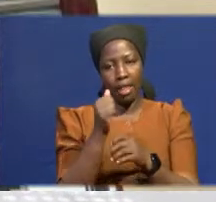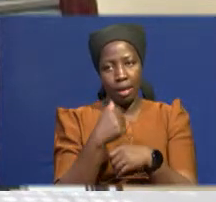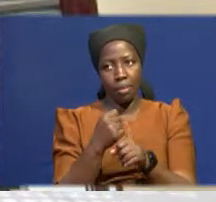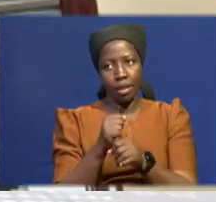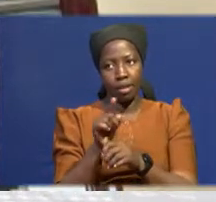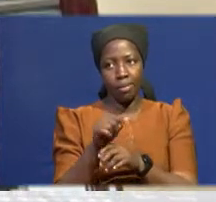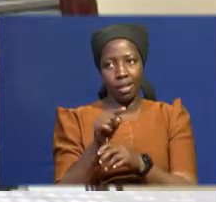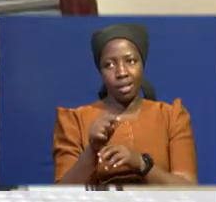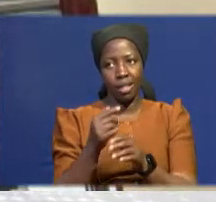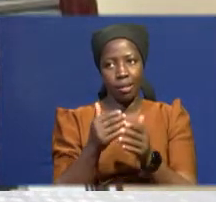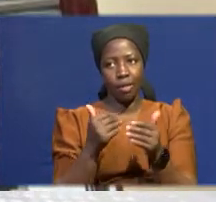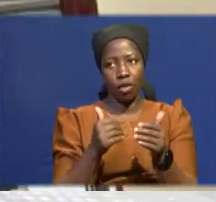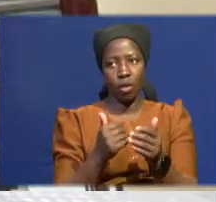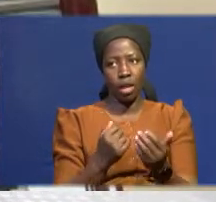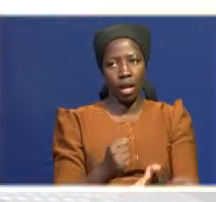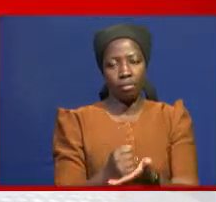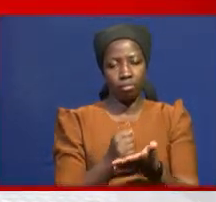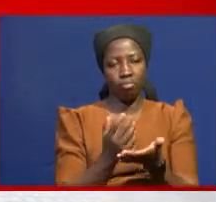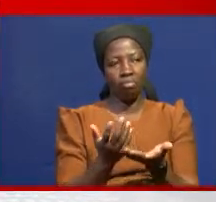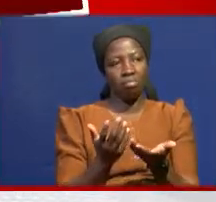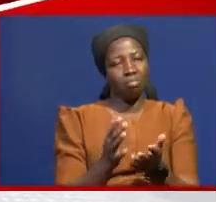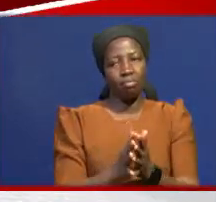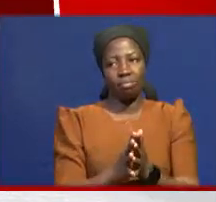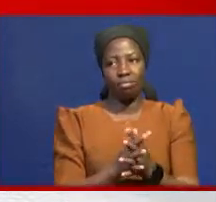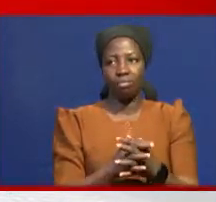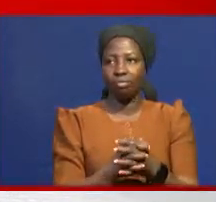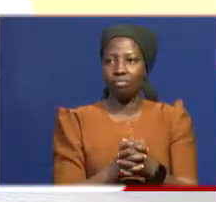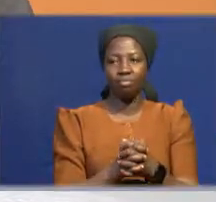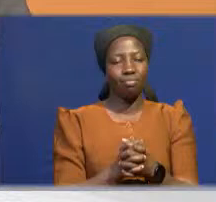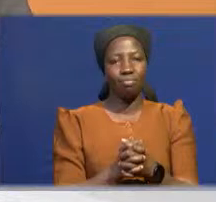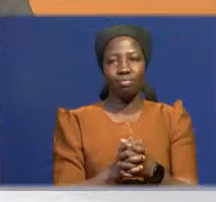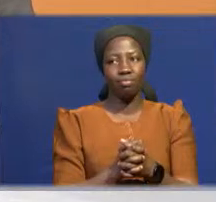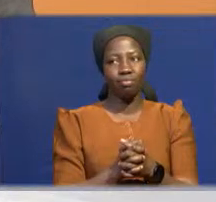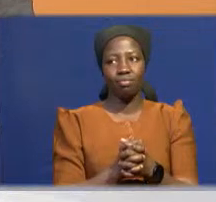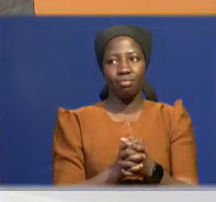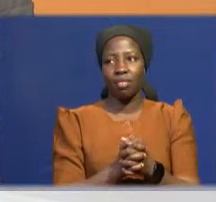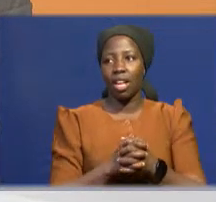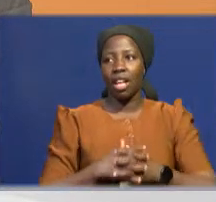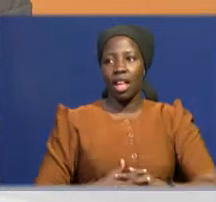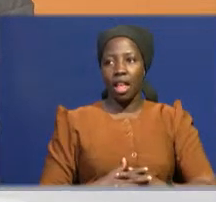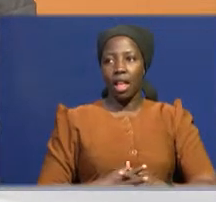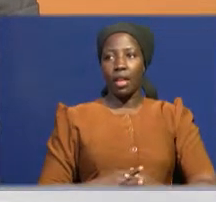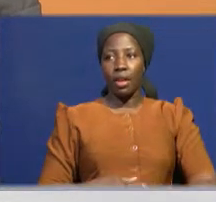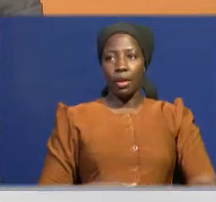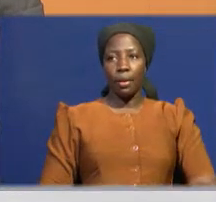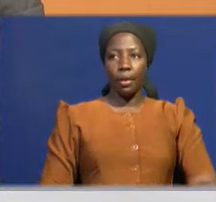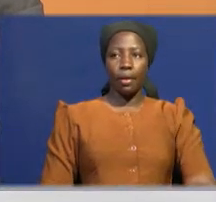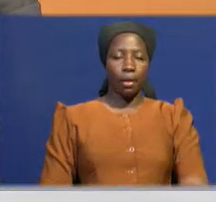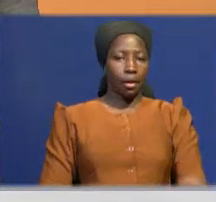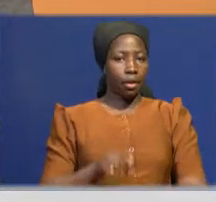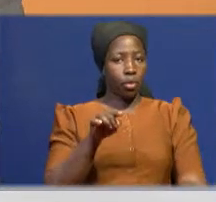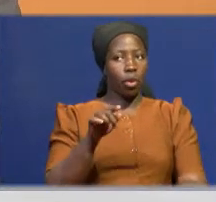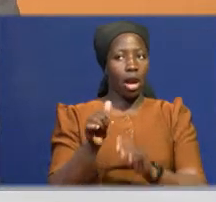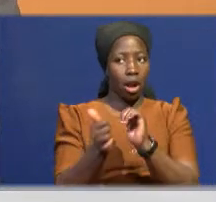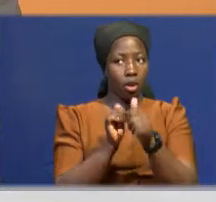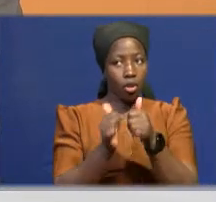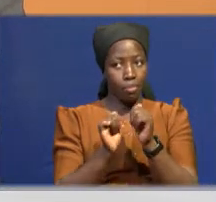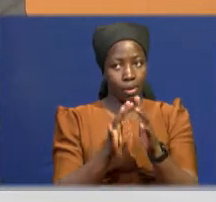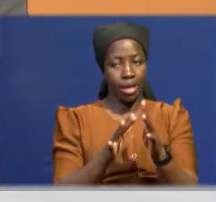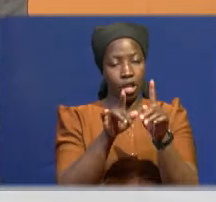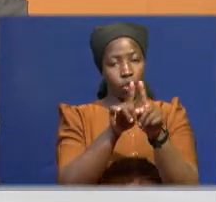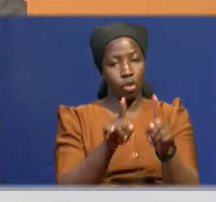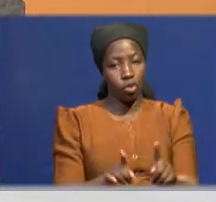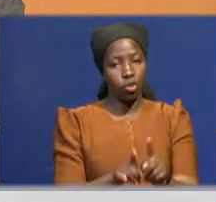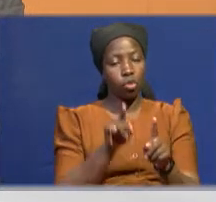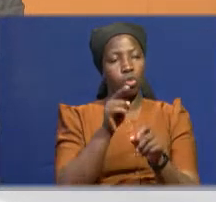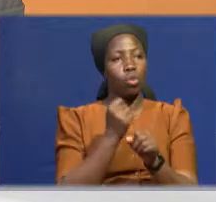emergency. So, straight to it, and because you've got the advantage not only of being a competitor, but also as a